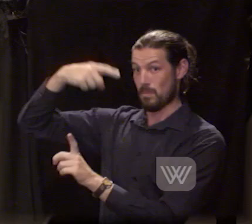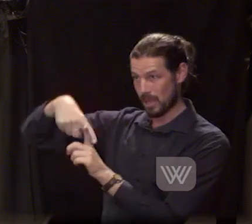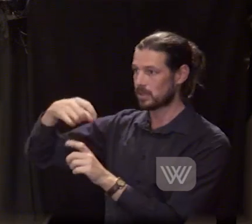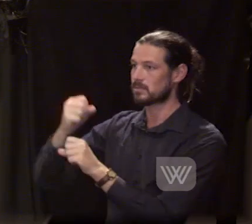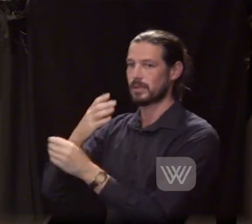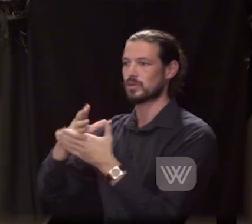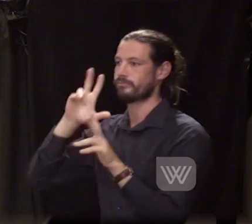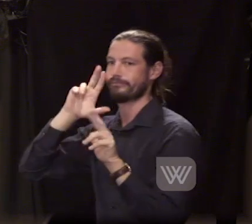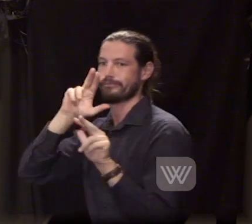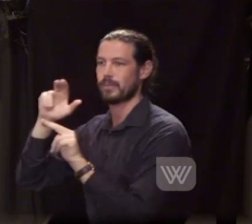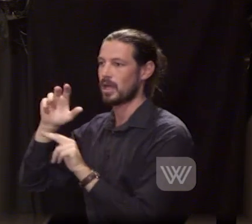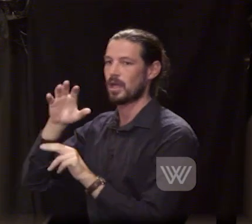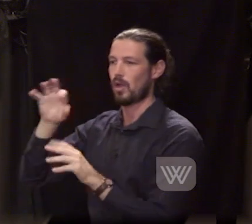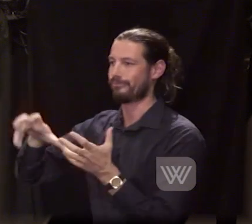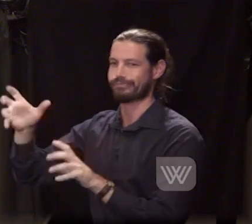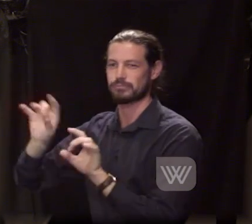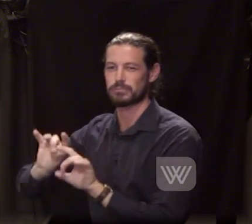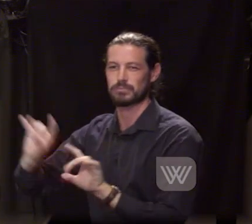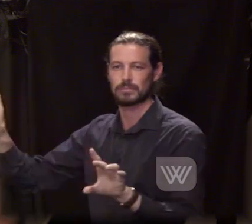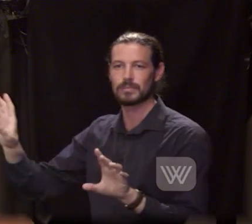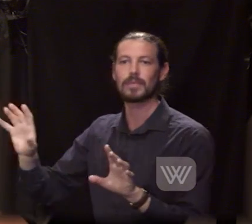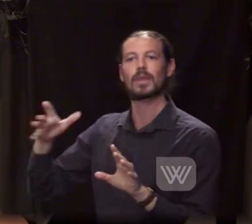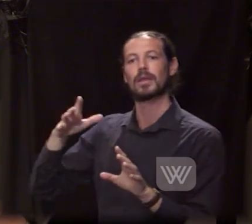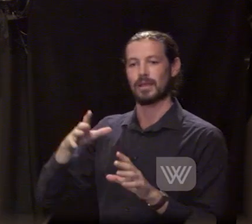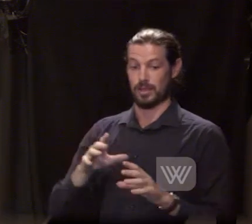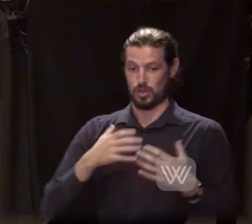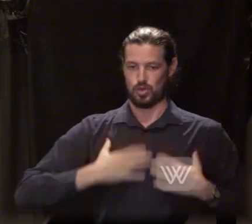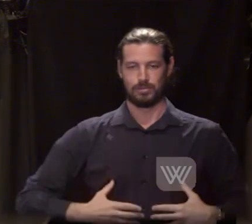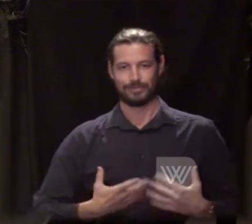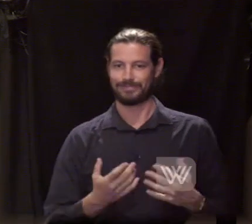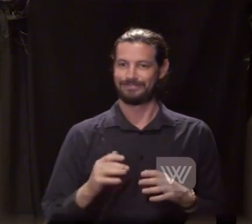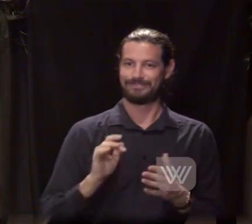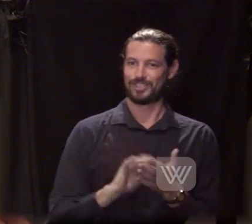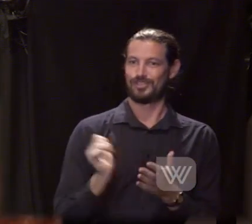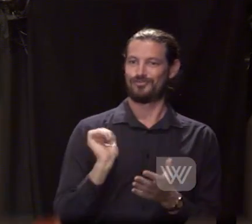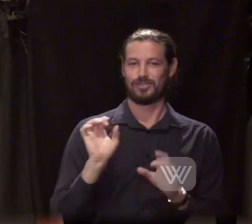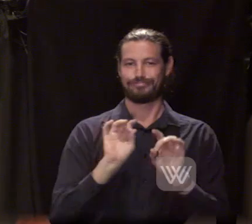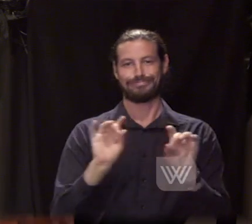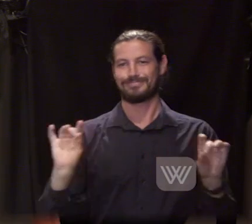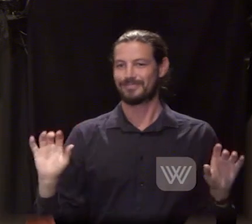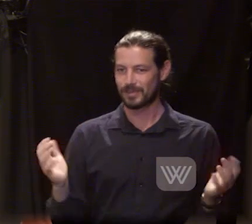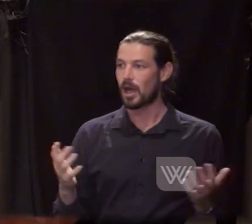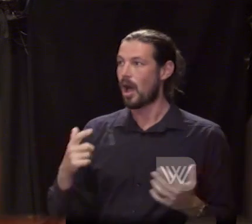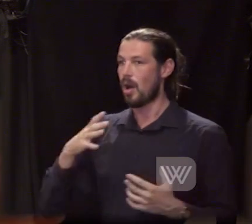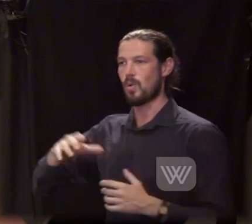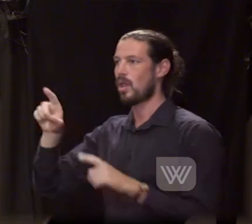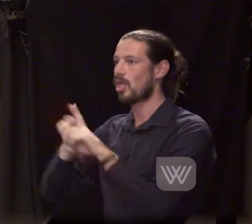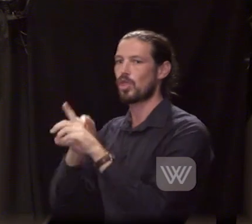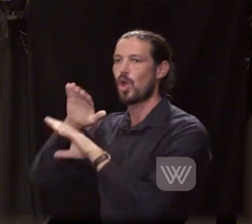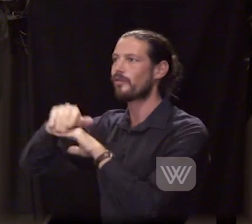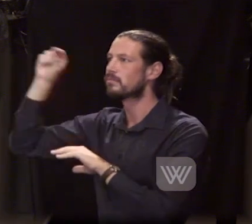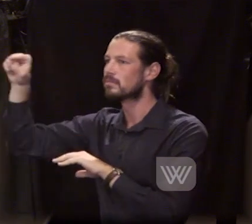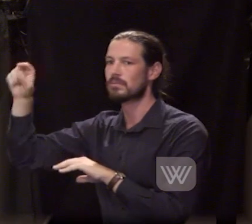I want us to go and learn about the life history of Mars and see these land formations and learn about why Mars is the way it is now, because it